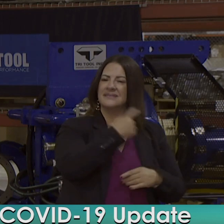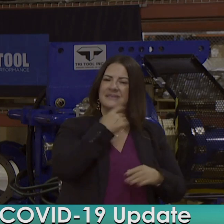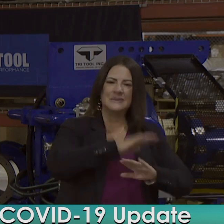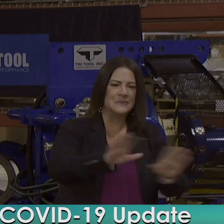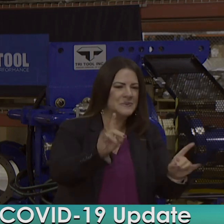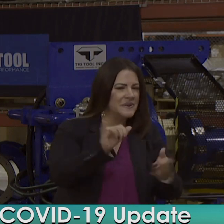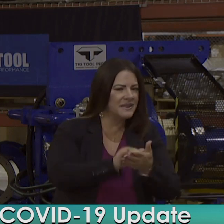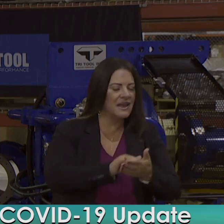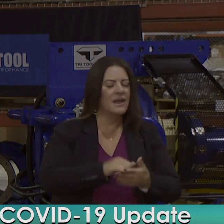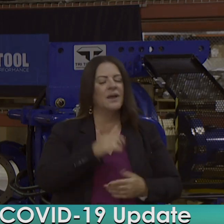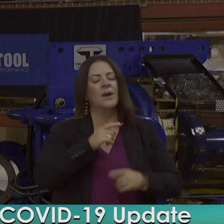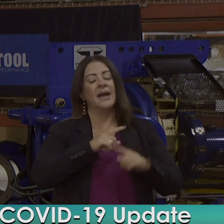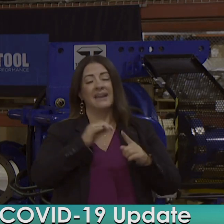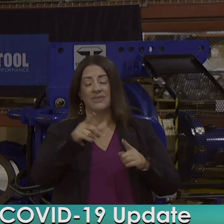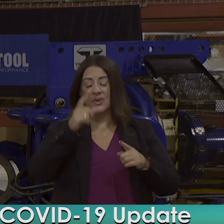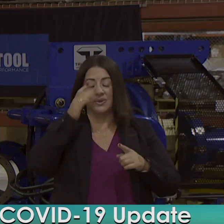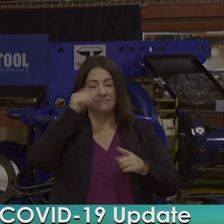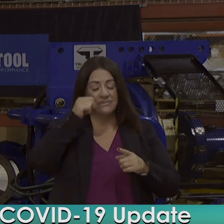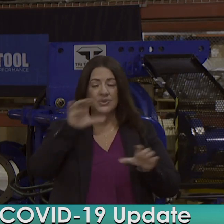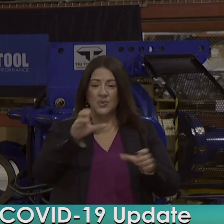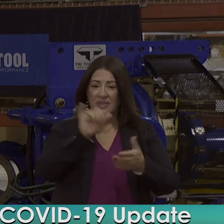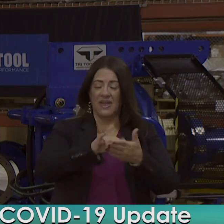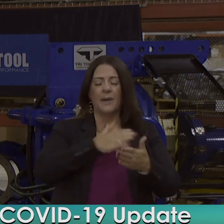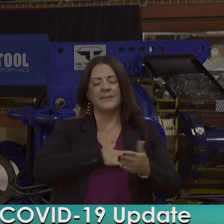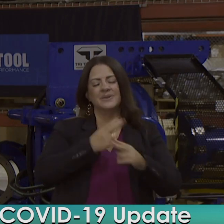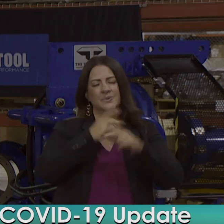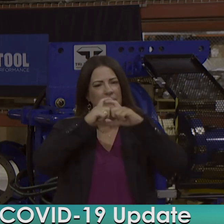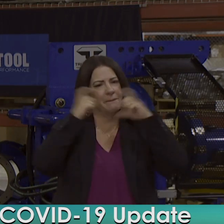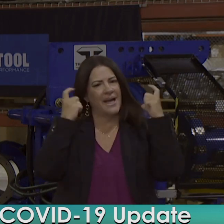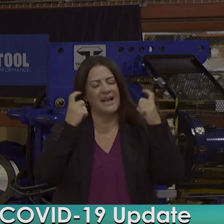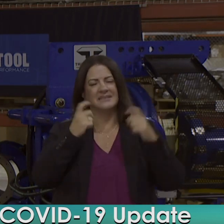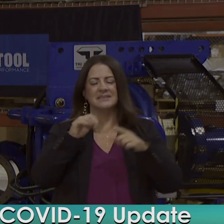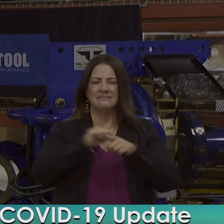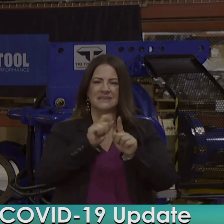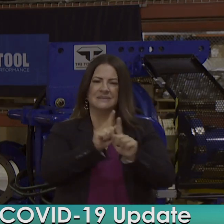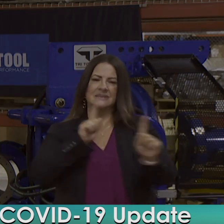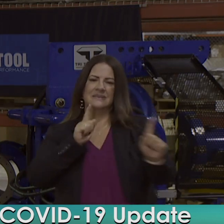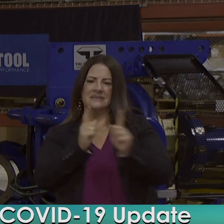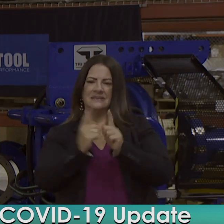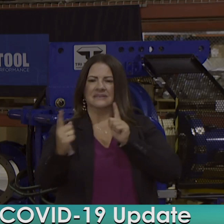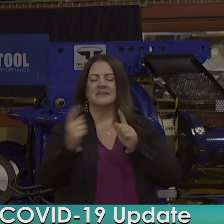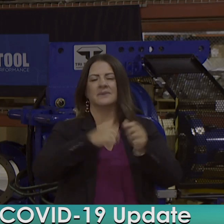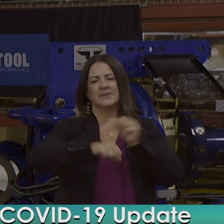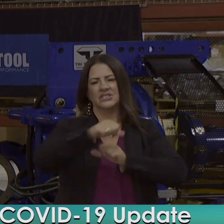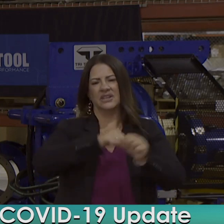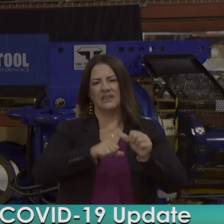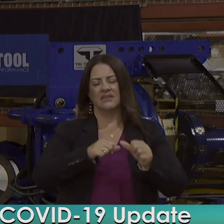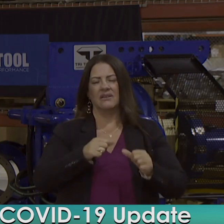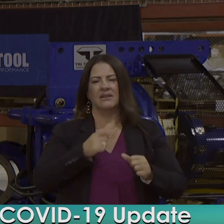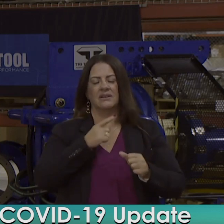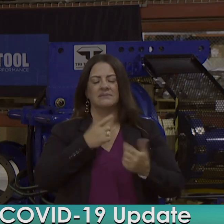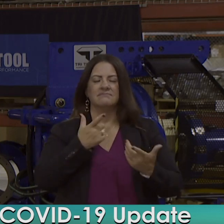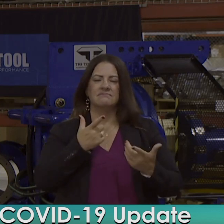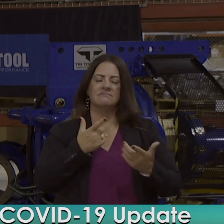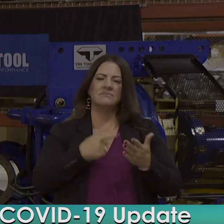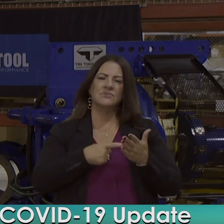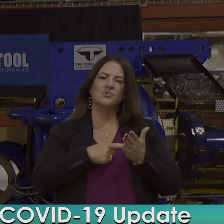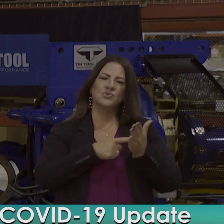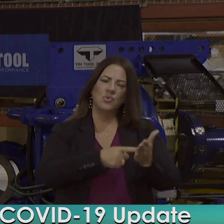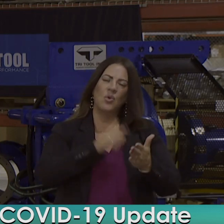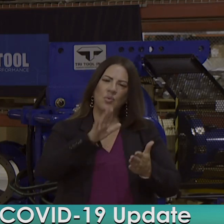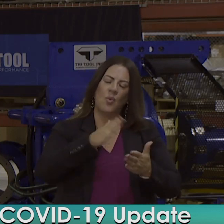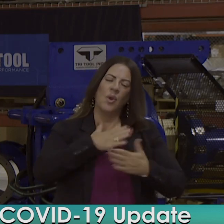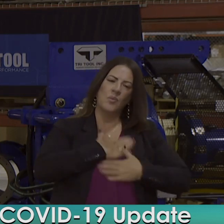mask, practice physical distancing, express your appreciation, your friendship, and your